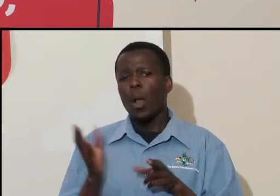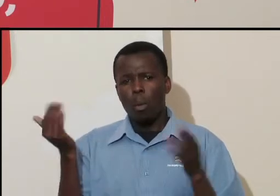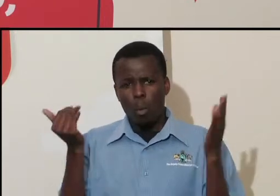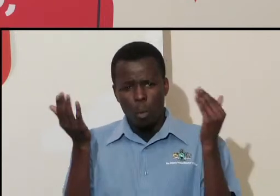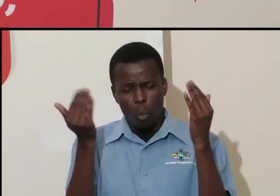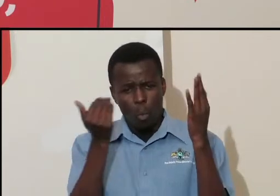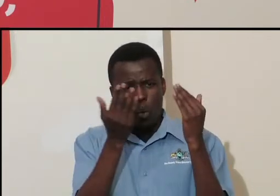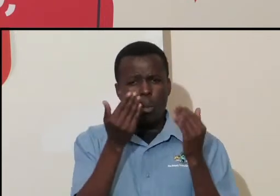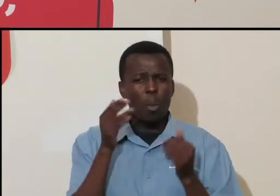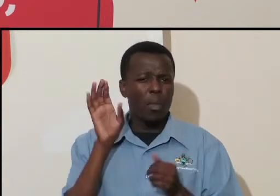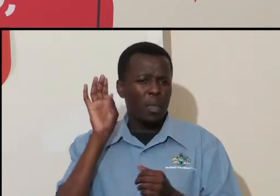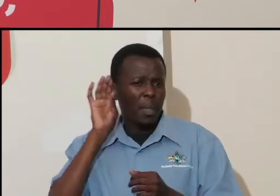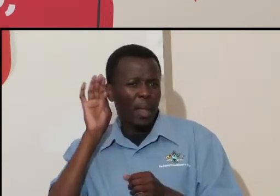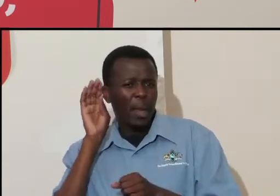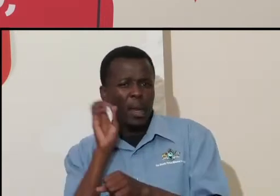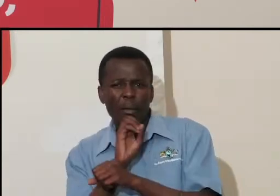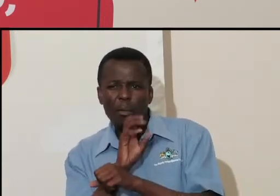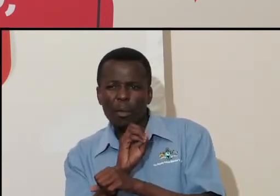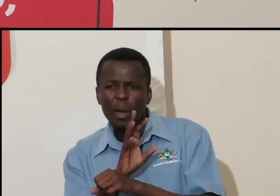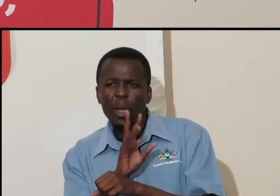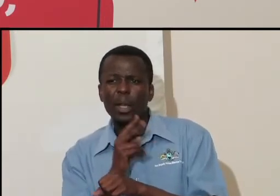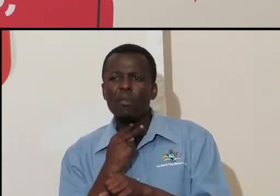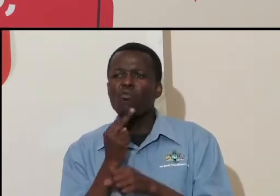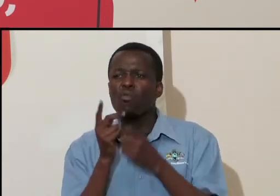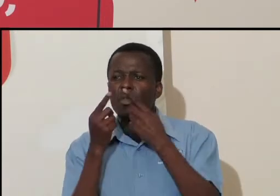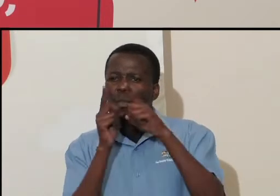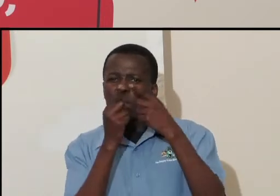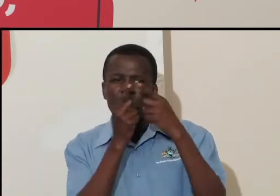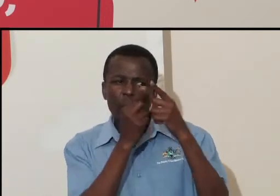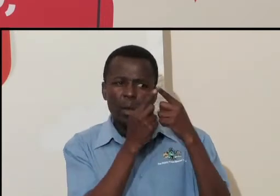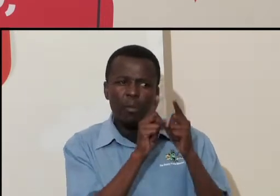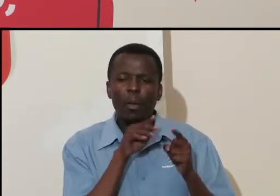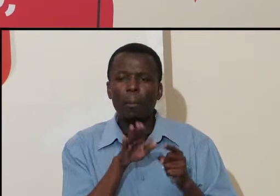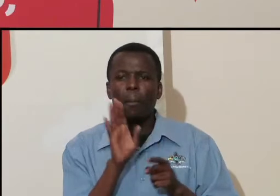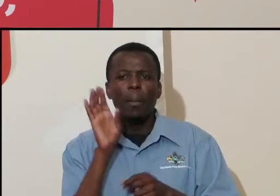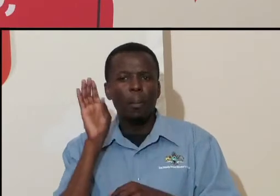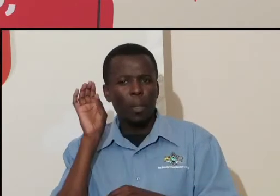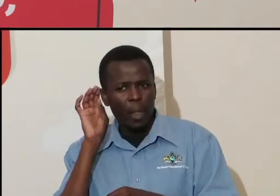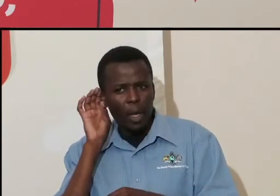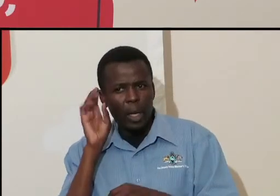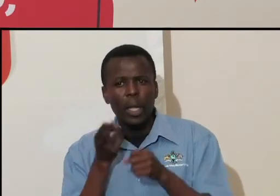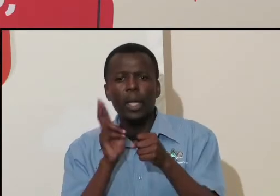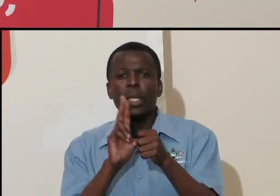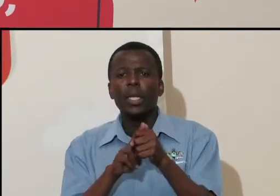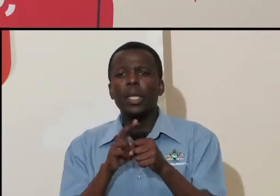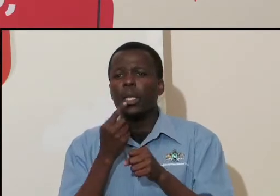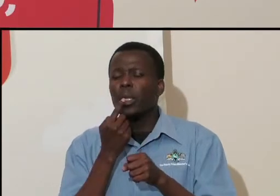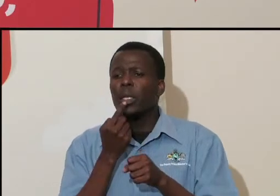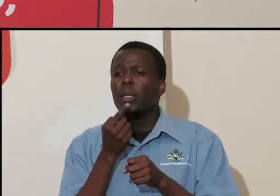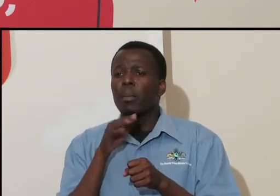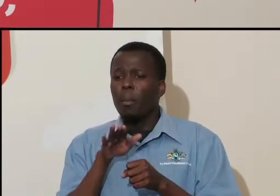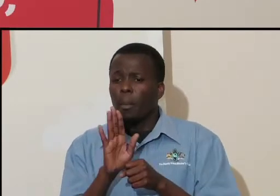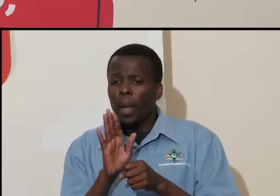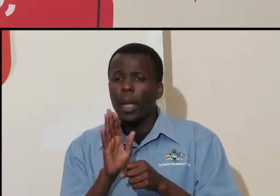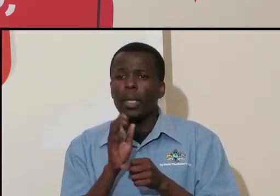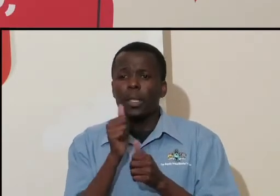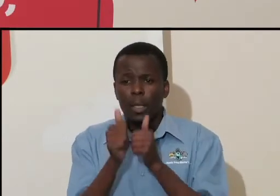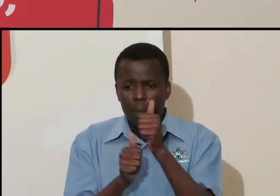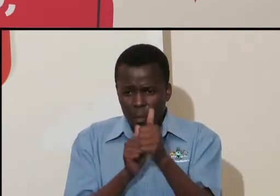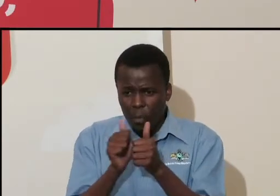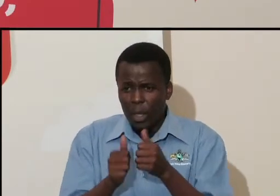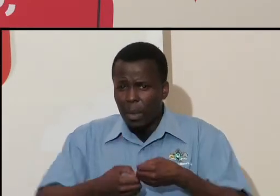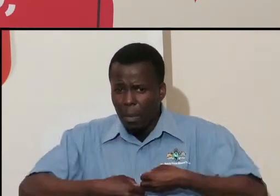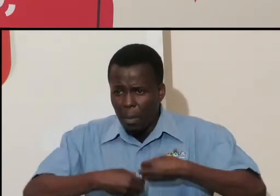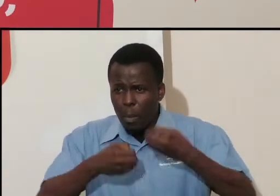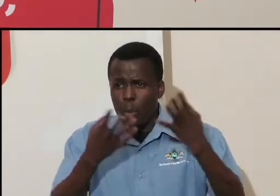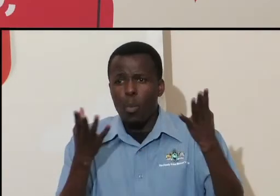communication with those who have not been reached, and to ensure that our services reach those who are hard to